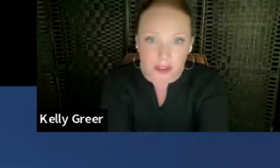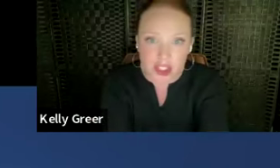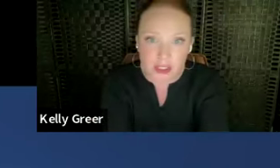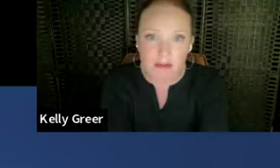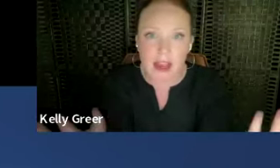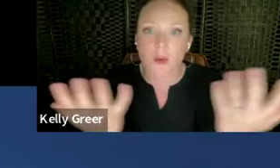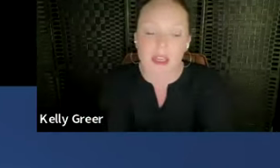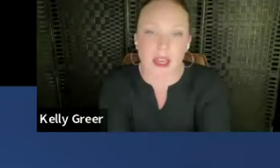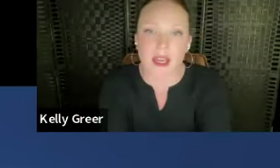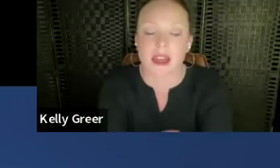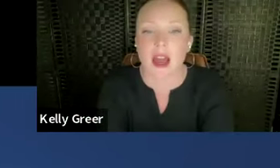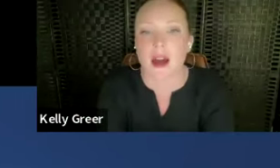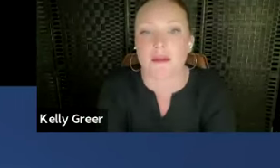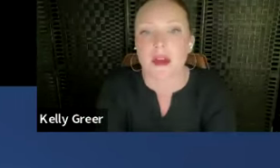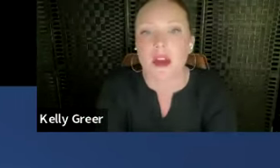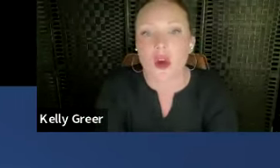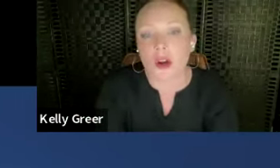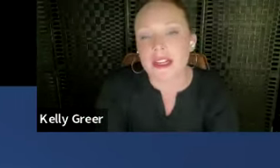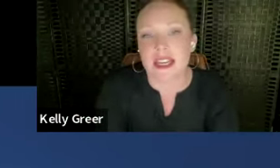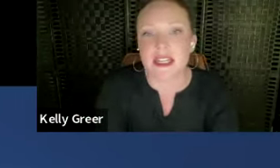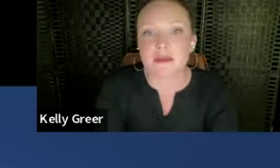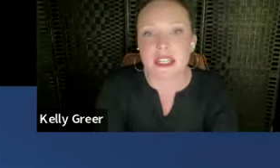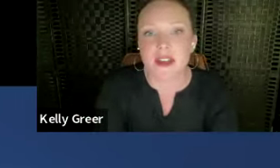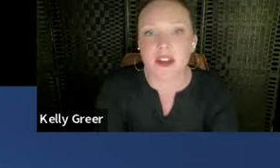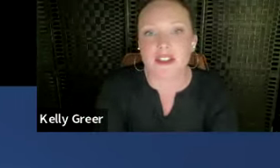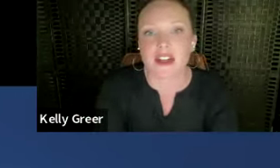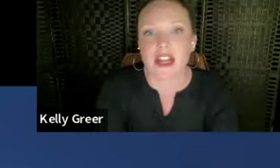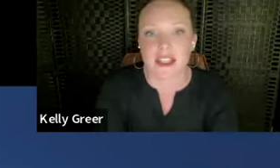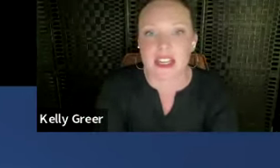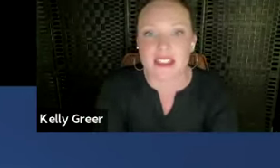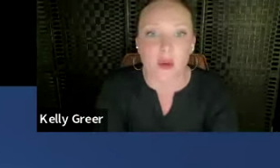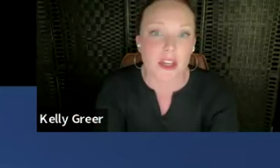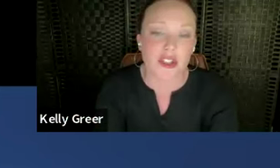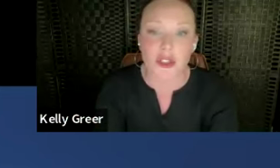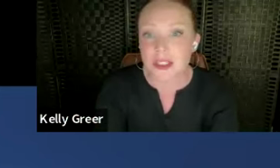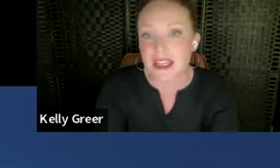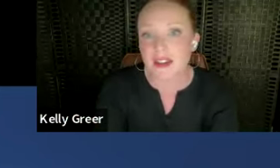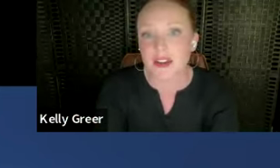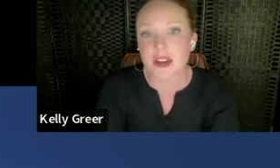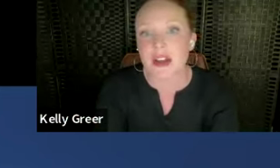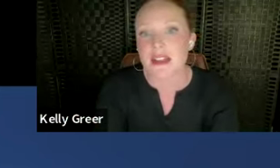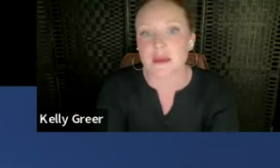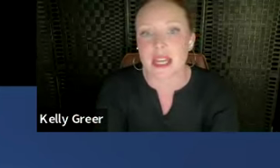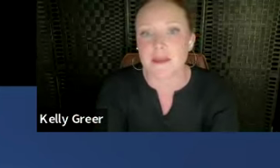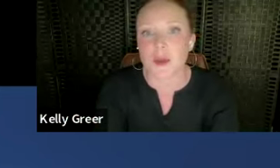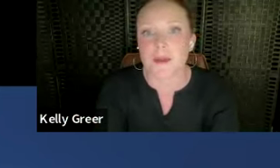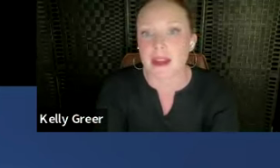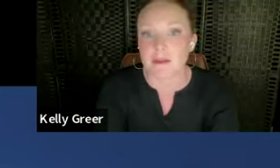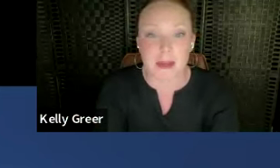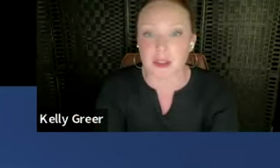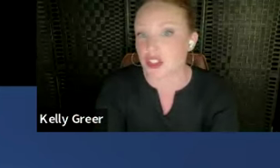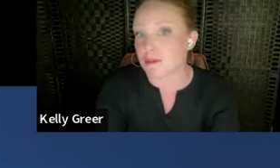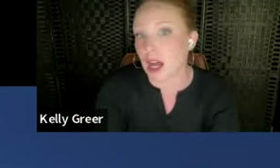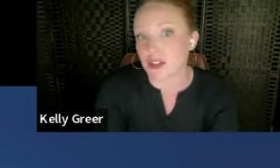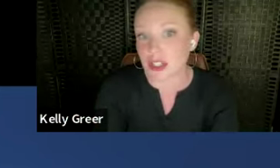work with your vision, how we can work in tandem together, different activities that we could do together. Sometimes